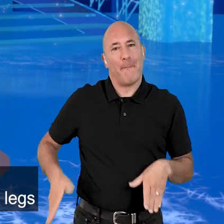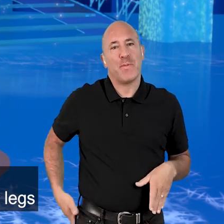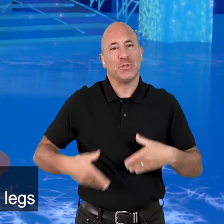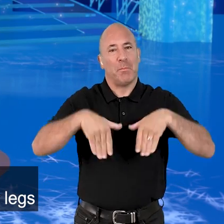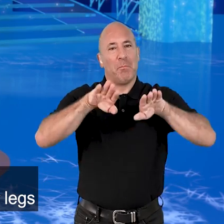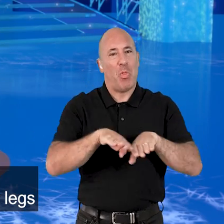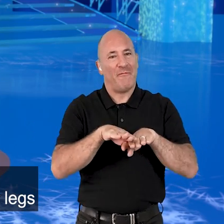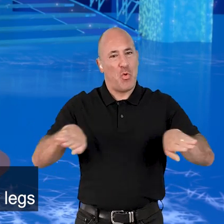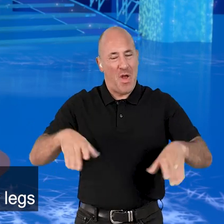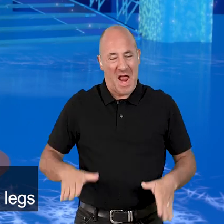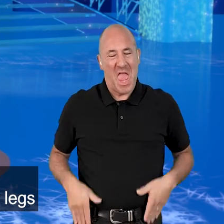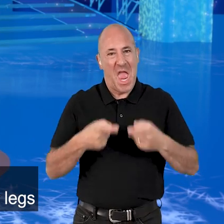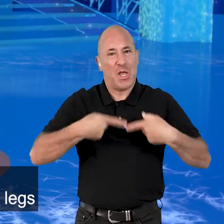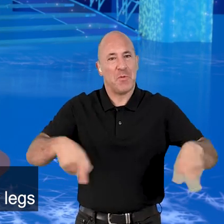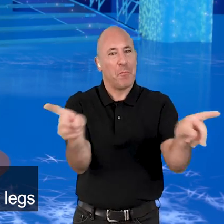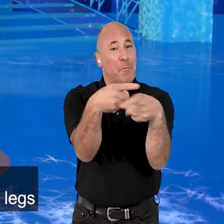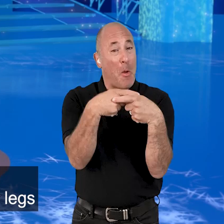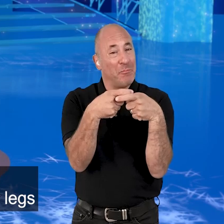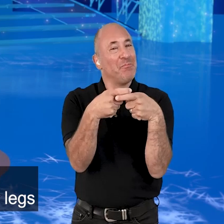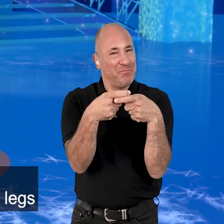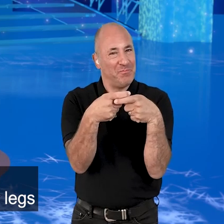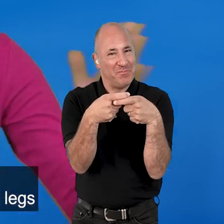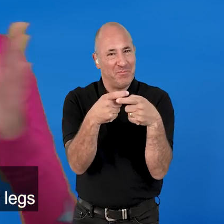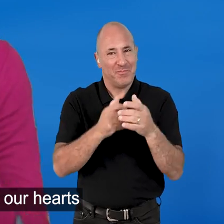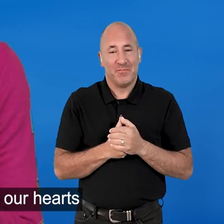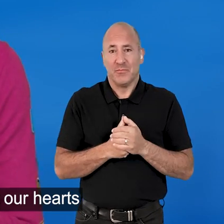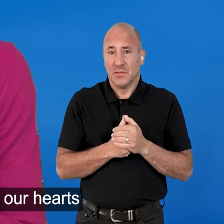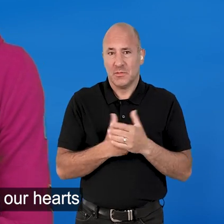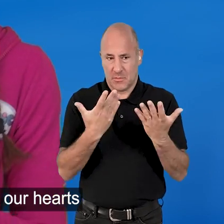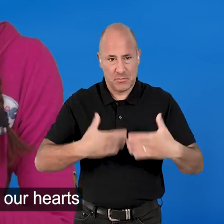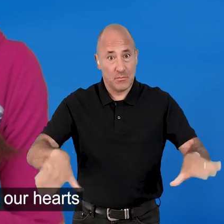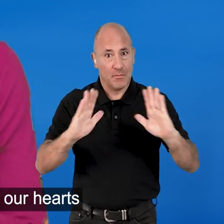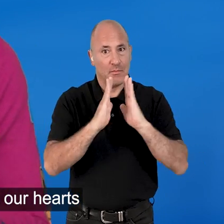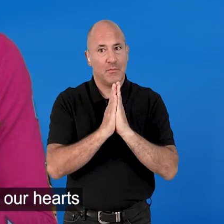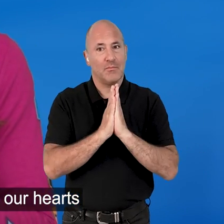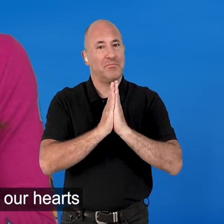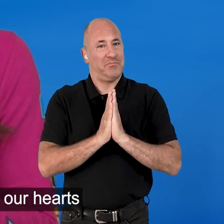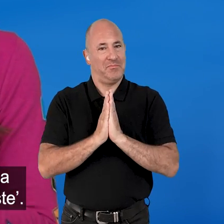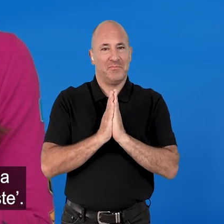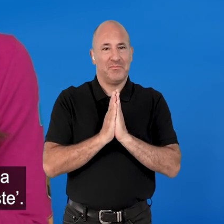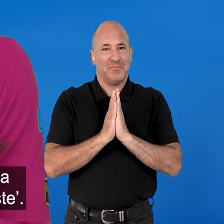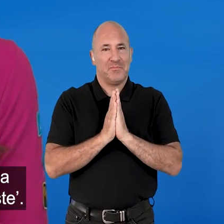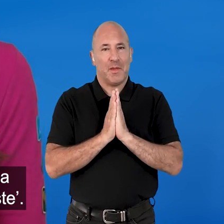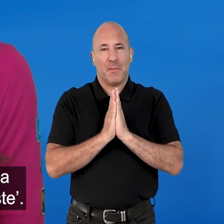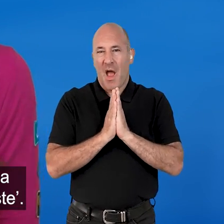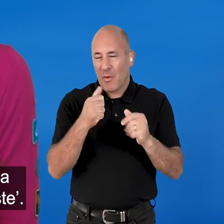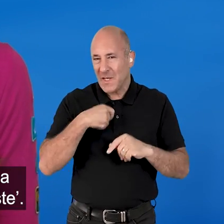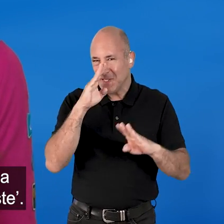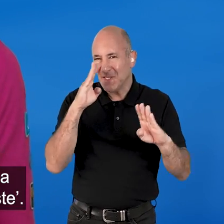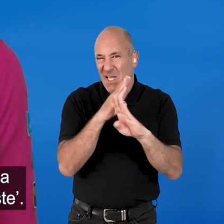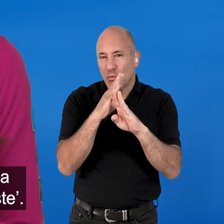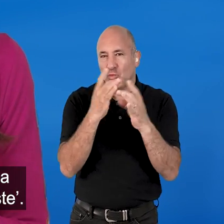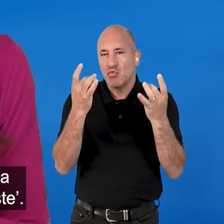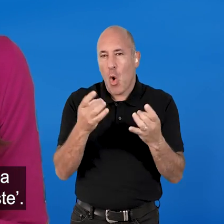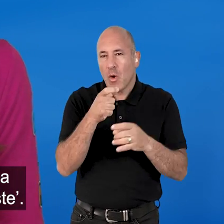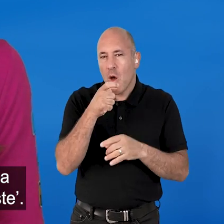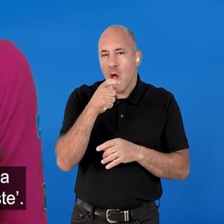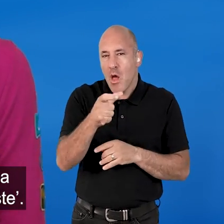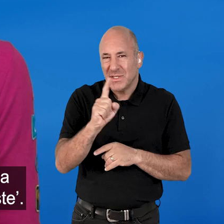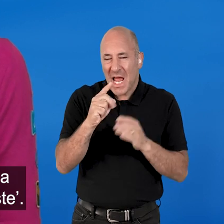our bottoms and crossing our legs and bringing our hands together at our hearts and saying our secret yoga